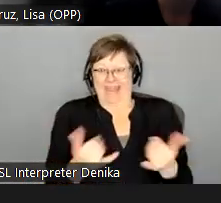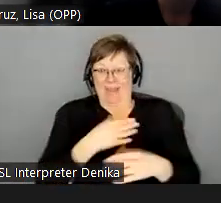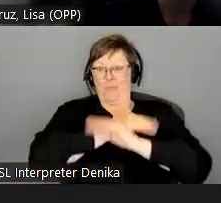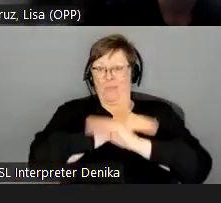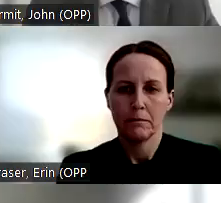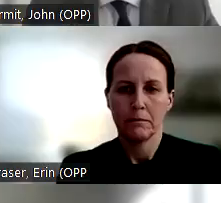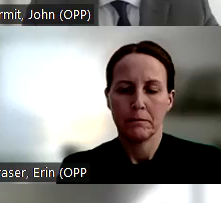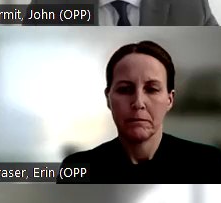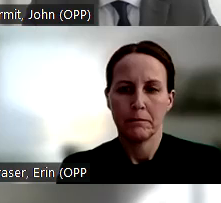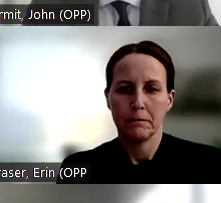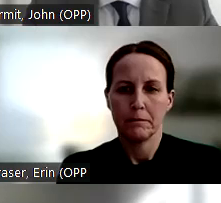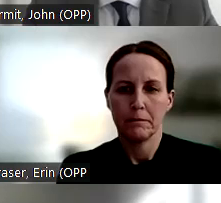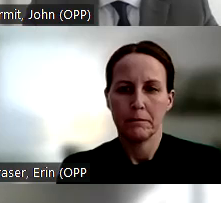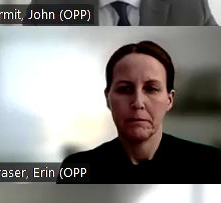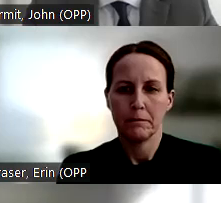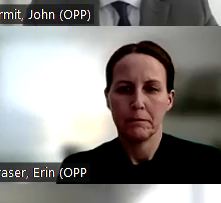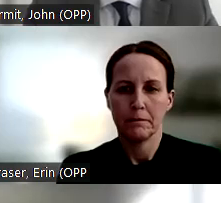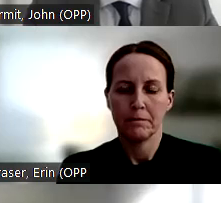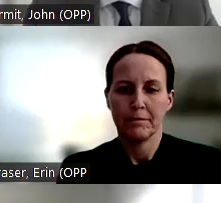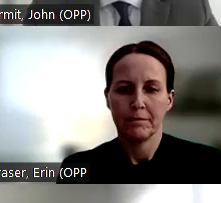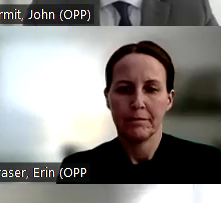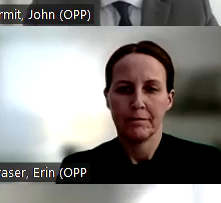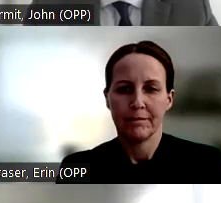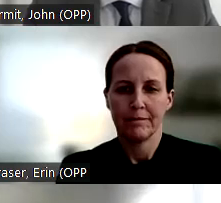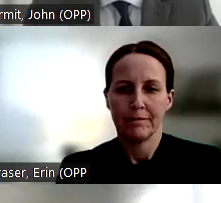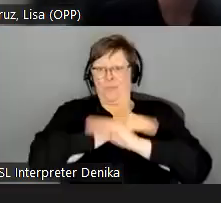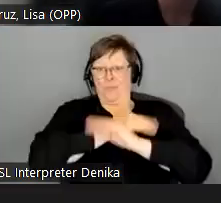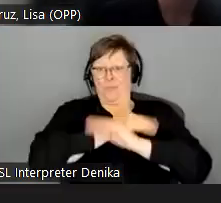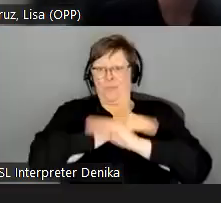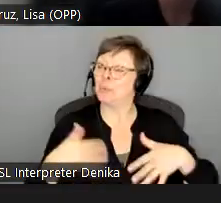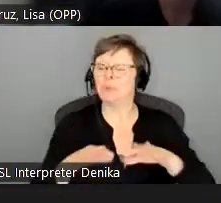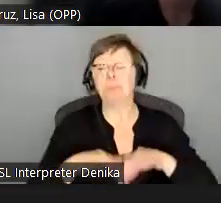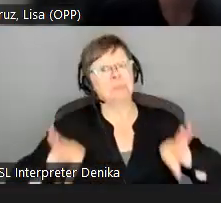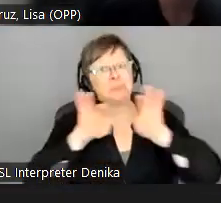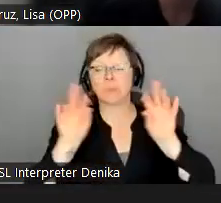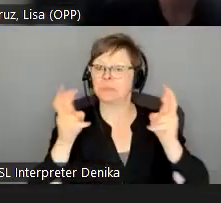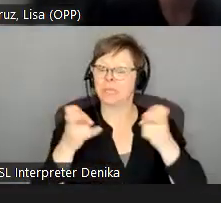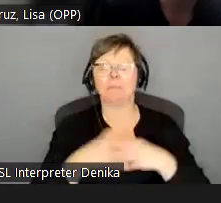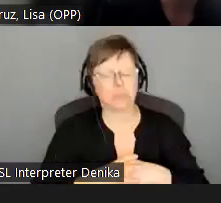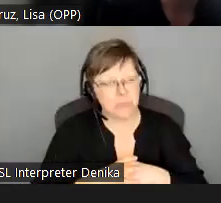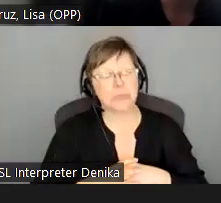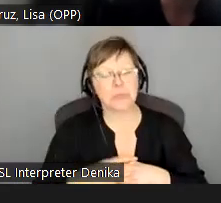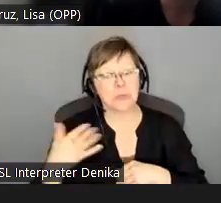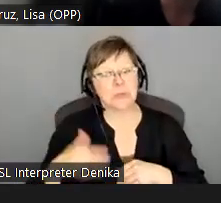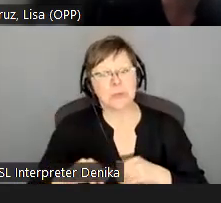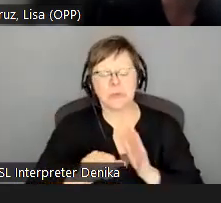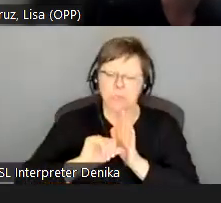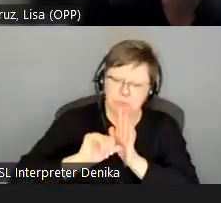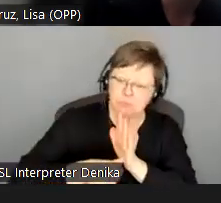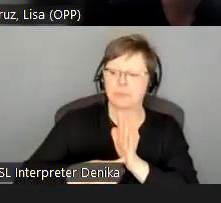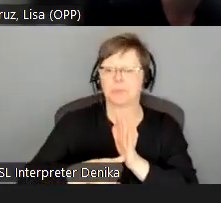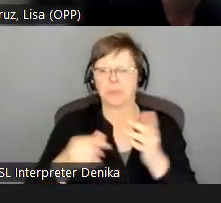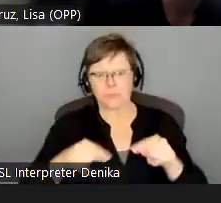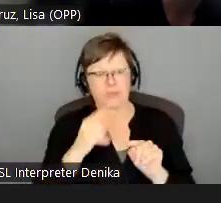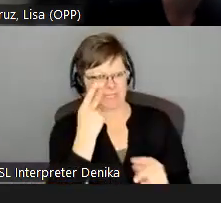doing. I am very happy to be here today for this very important topic. I think all of us have noticed an uptick